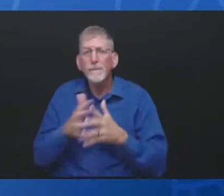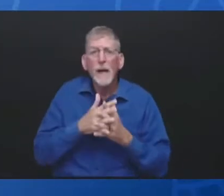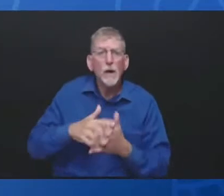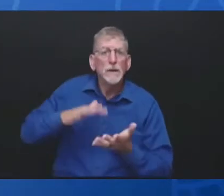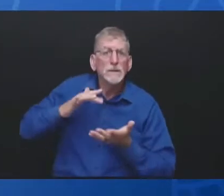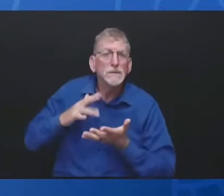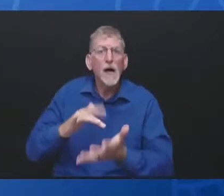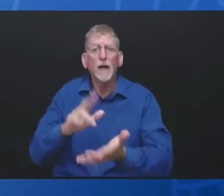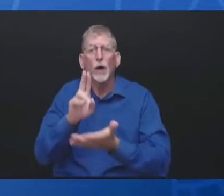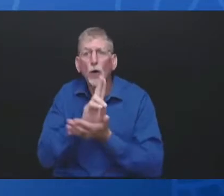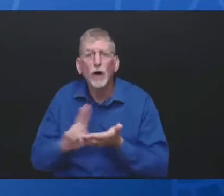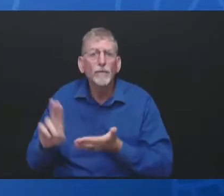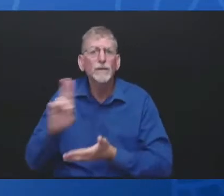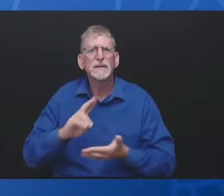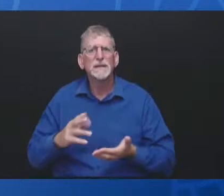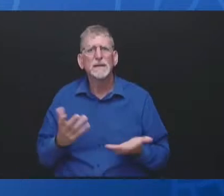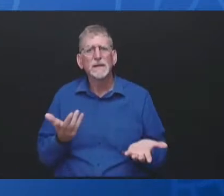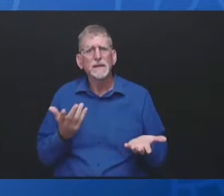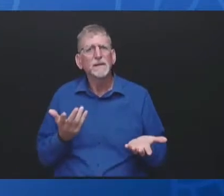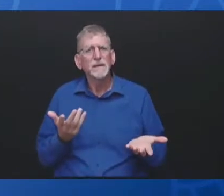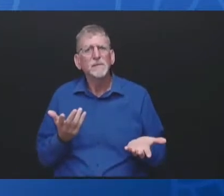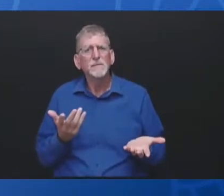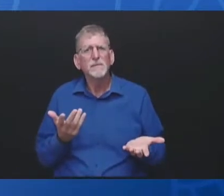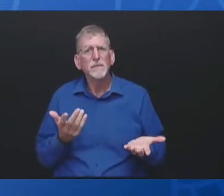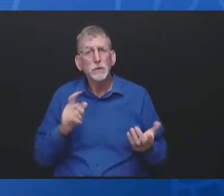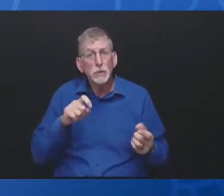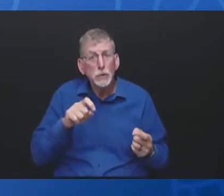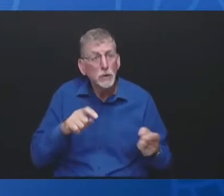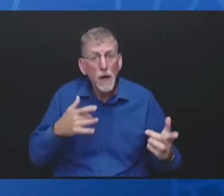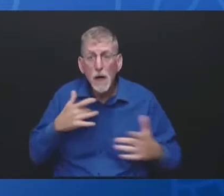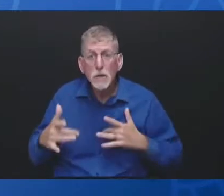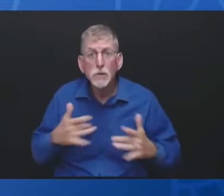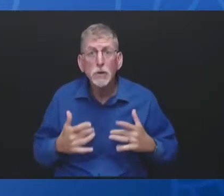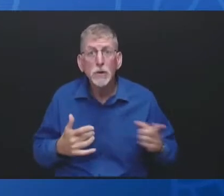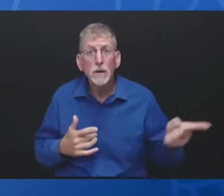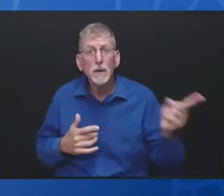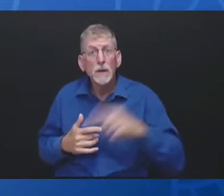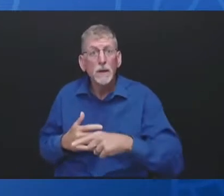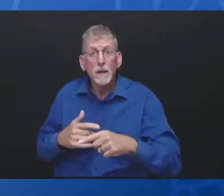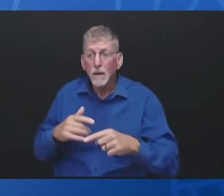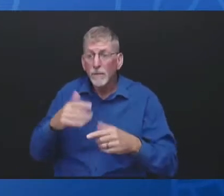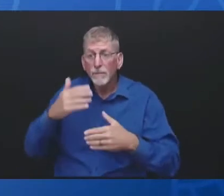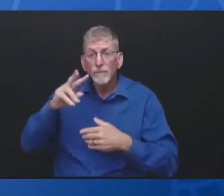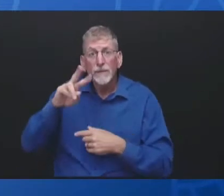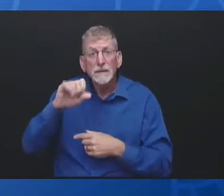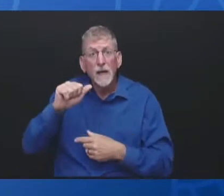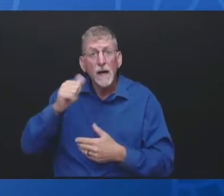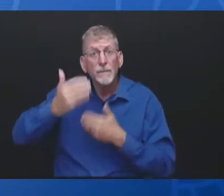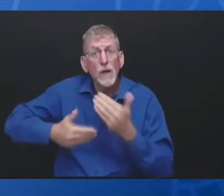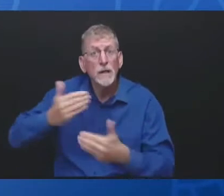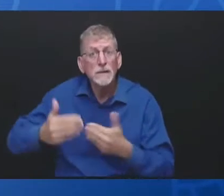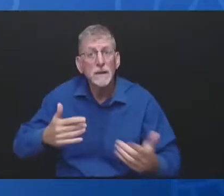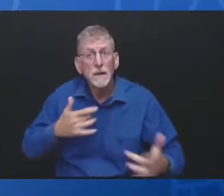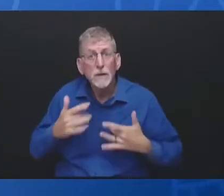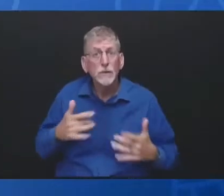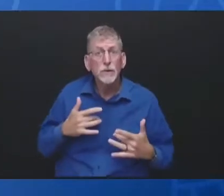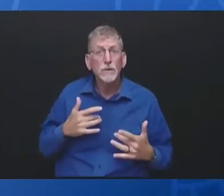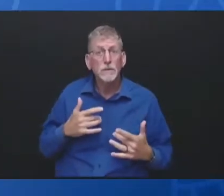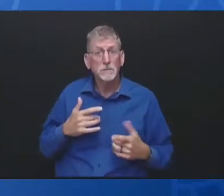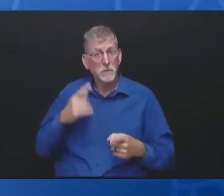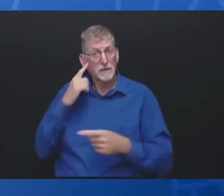they be concerned that their visas won't be processed in time? Do you think that there's the State Department confident that people can still